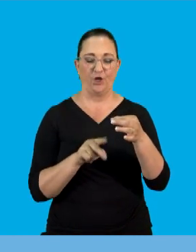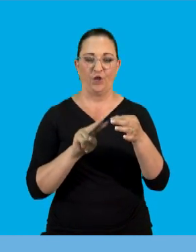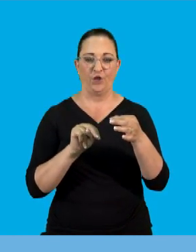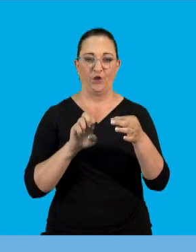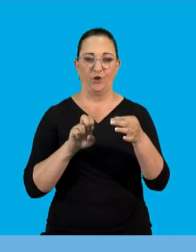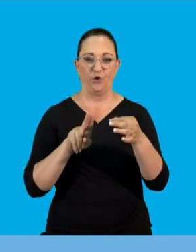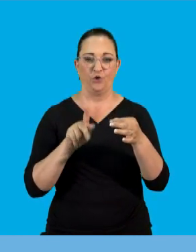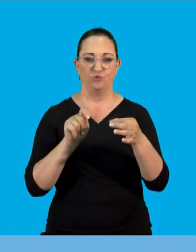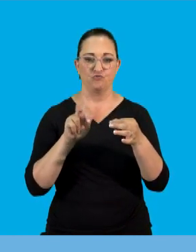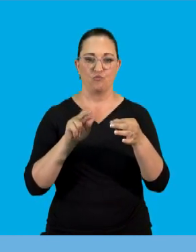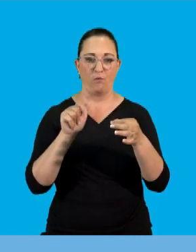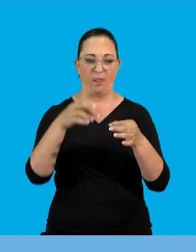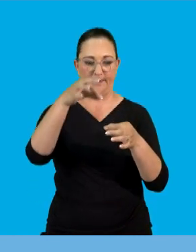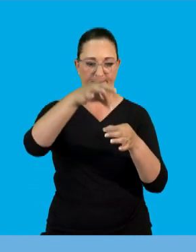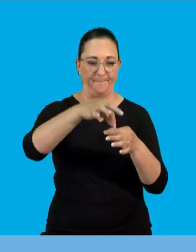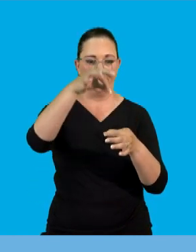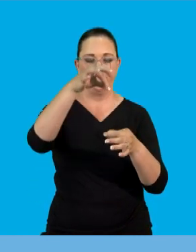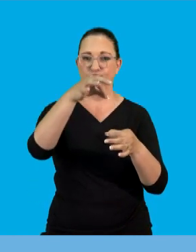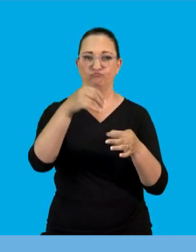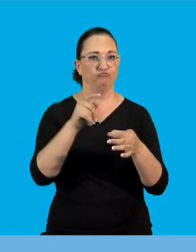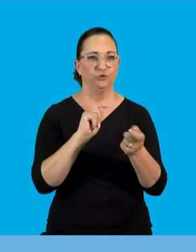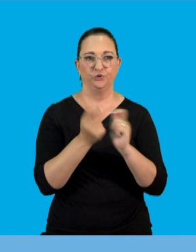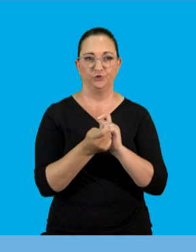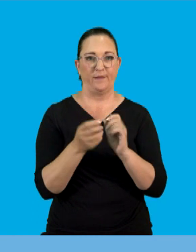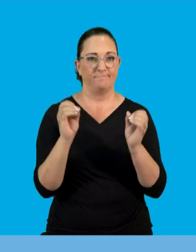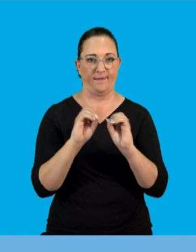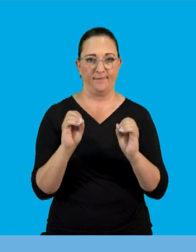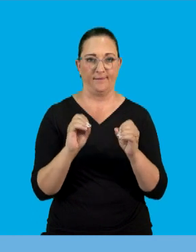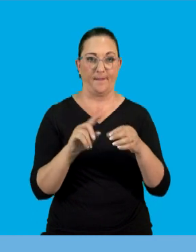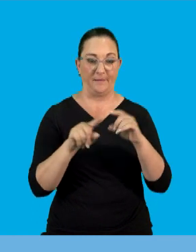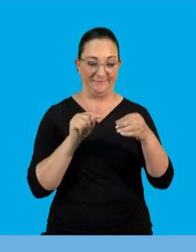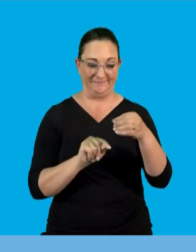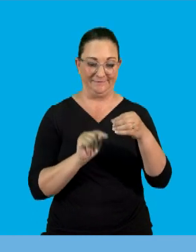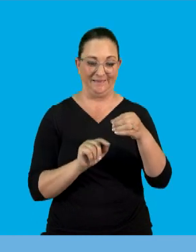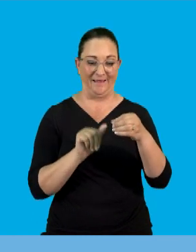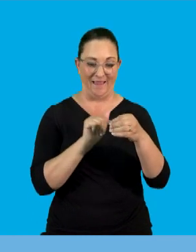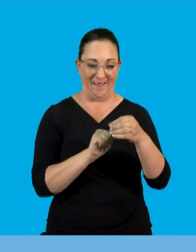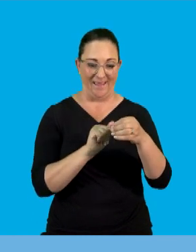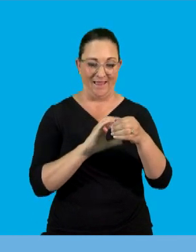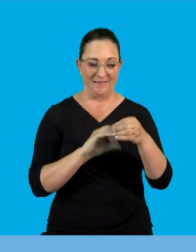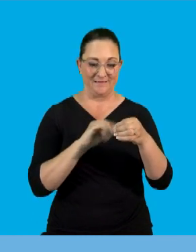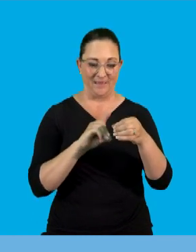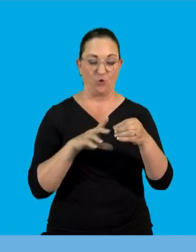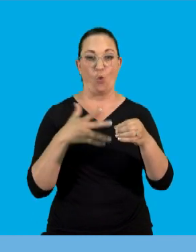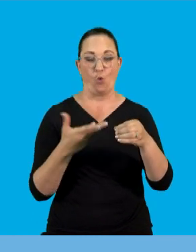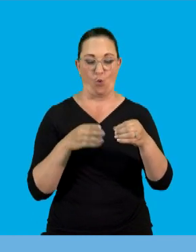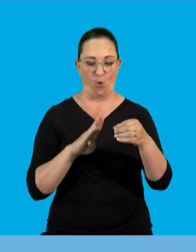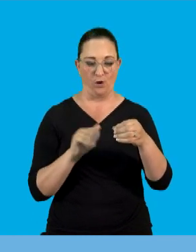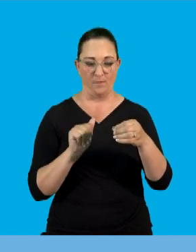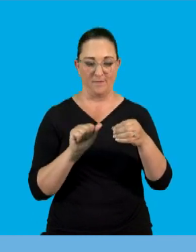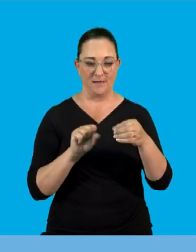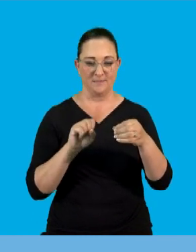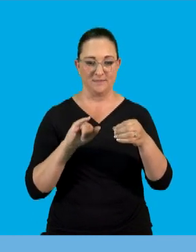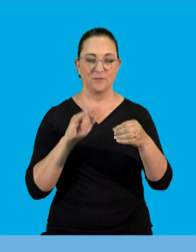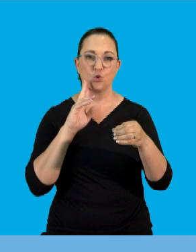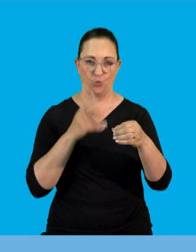substance, it will not change color, right? However, it is going to respond to acids and bases in the following way. So